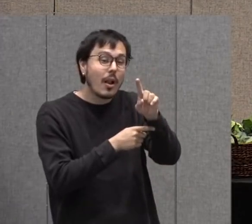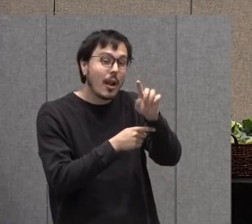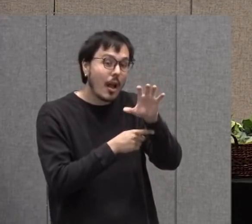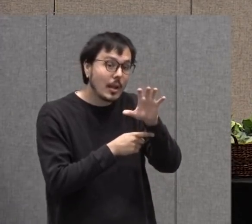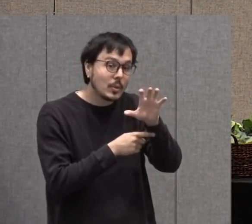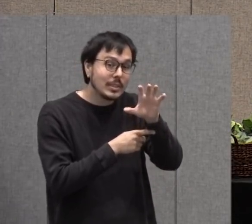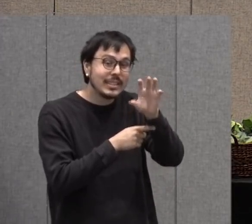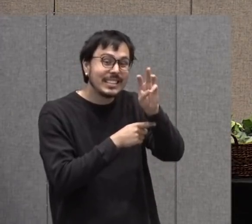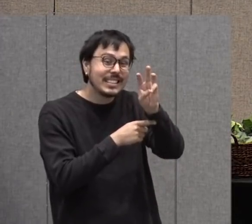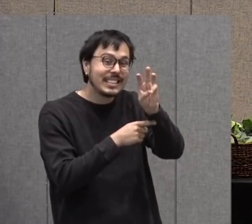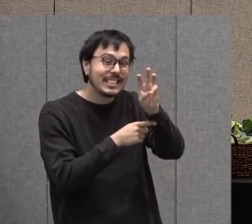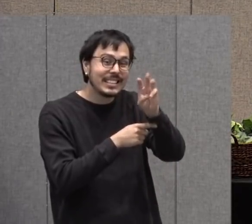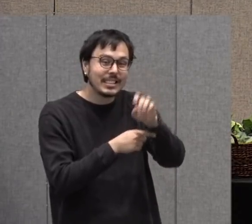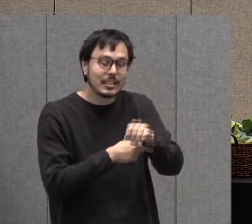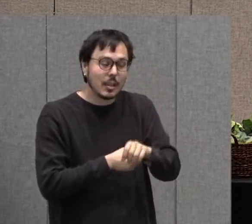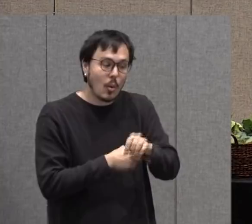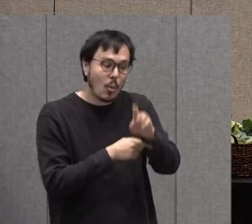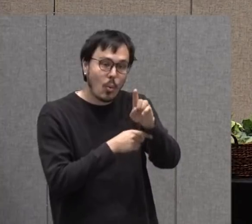106.